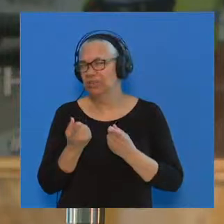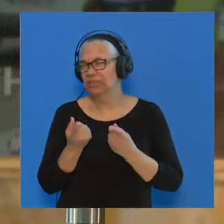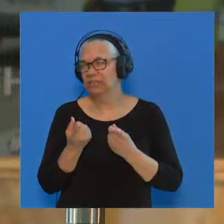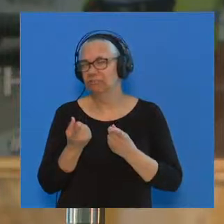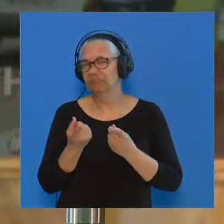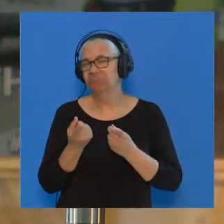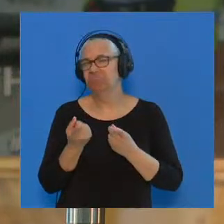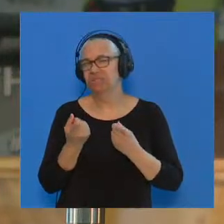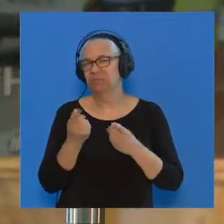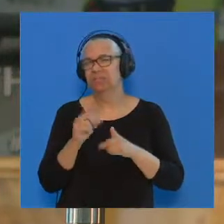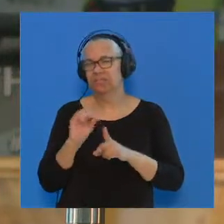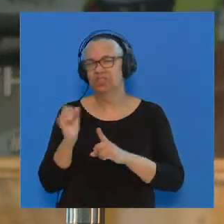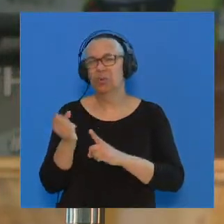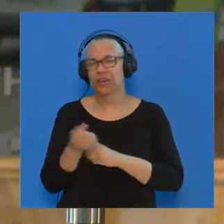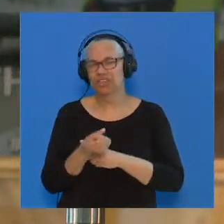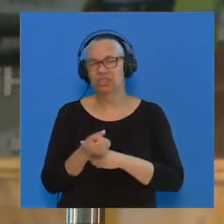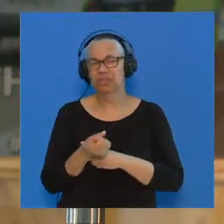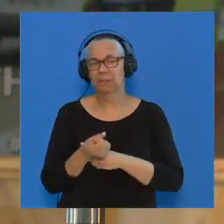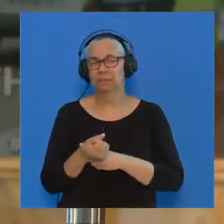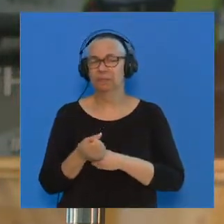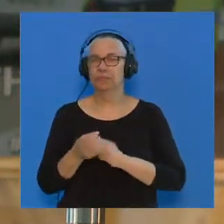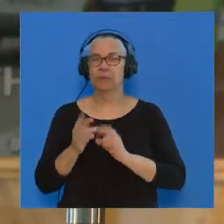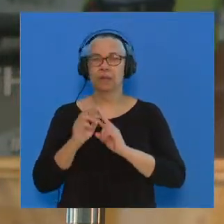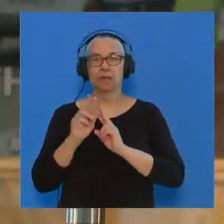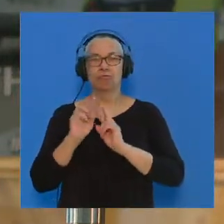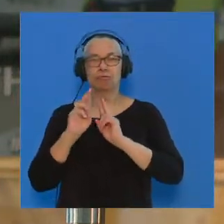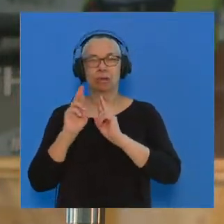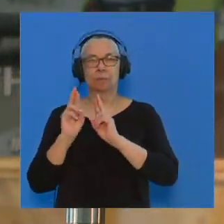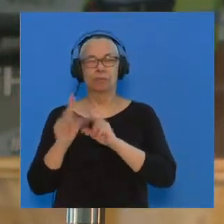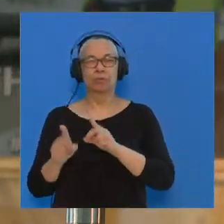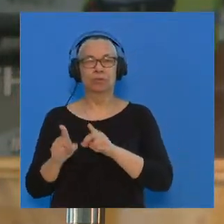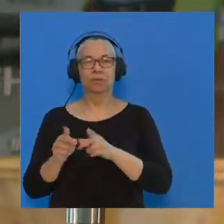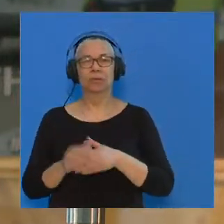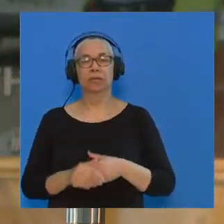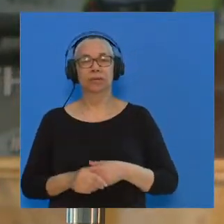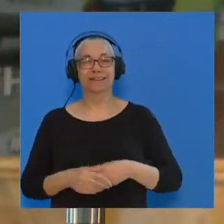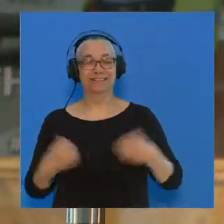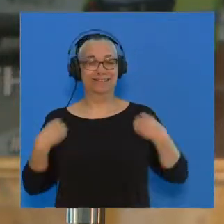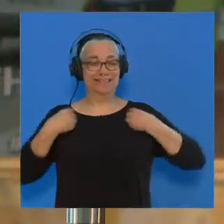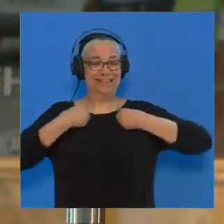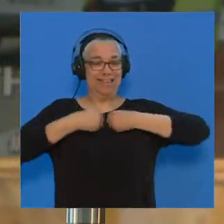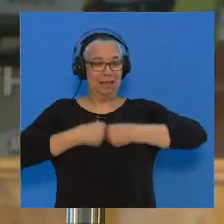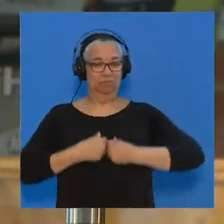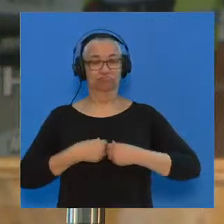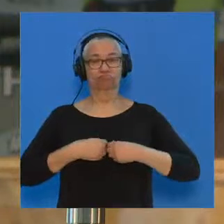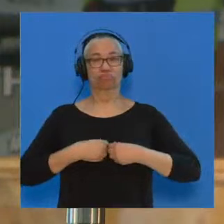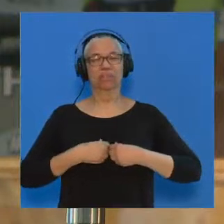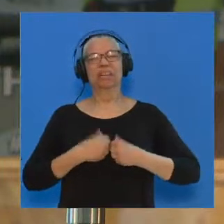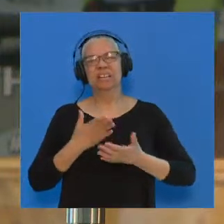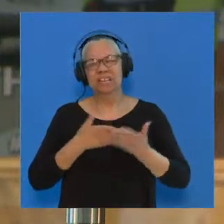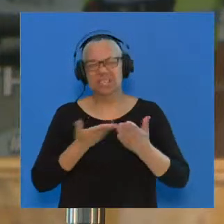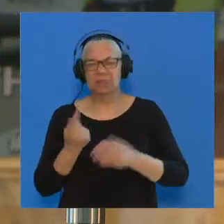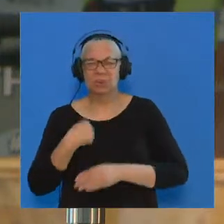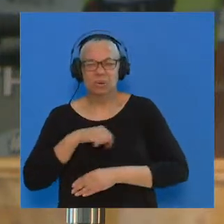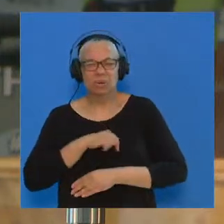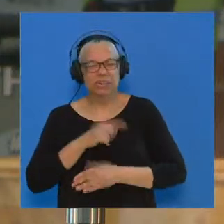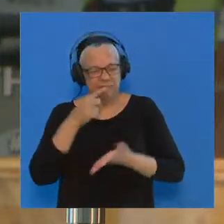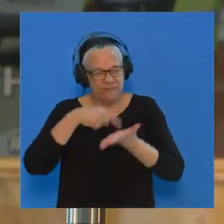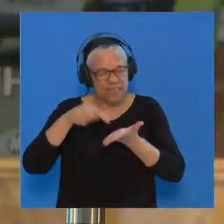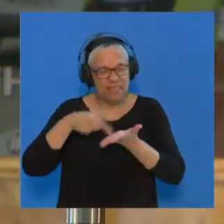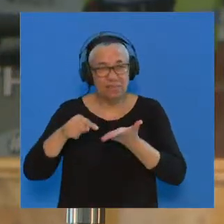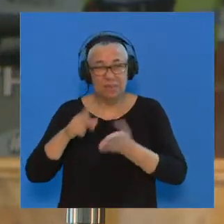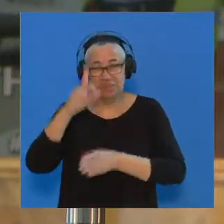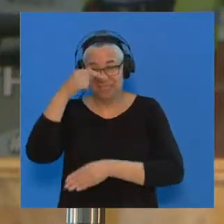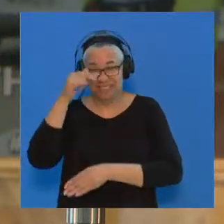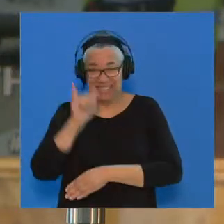Actually, the reusable gowns is something that we were looking at simply because that is the particular